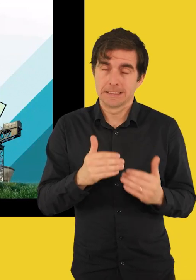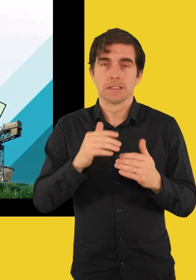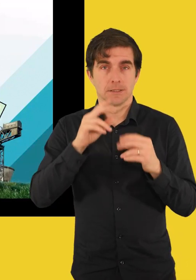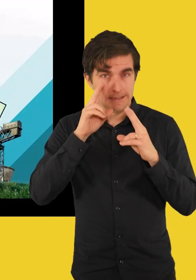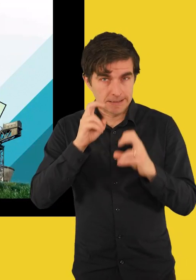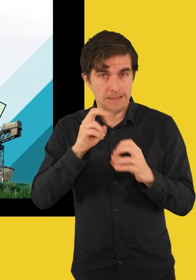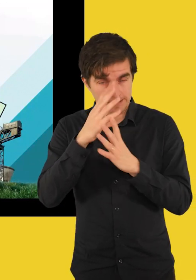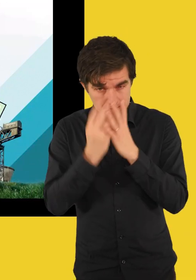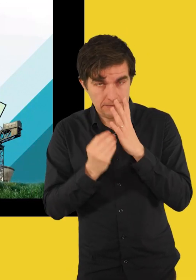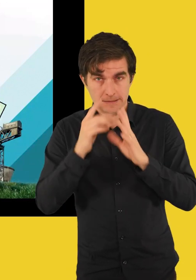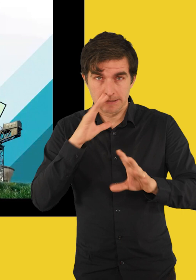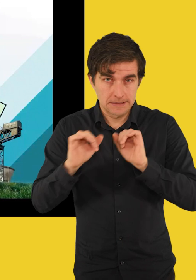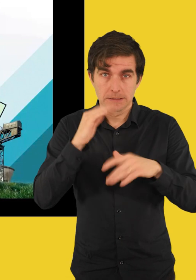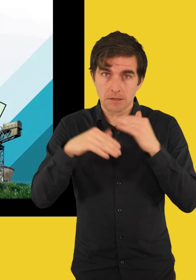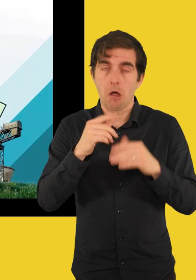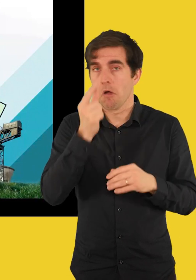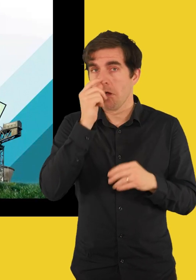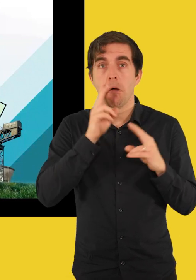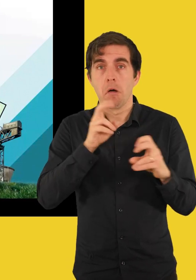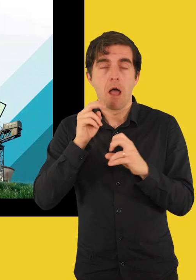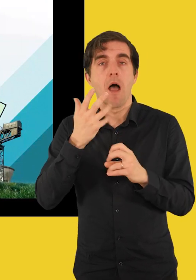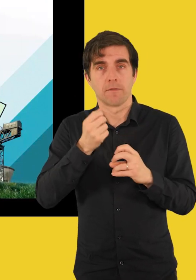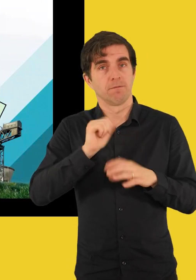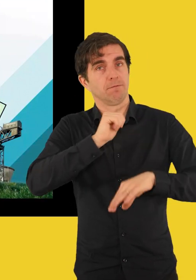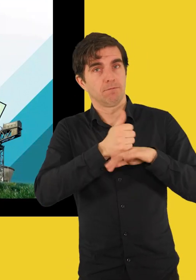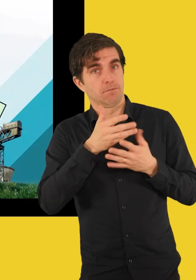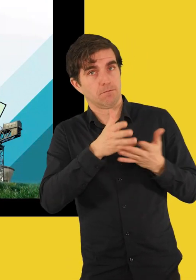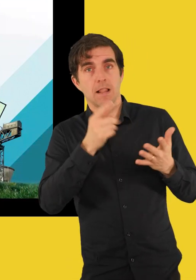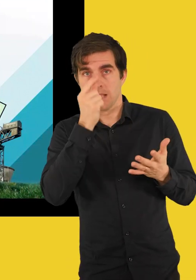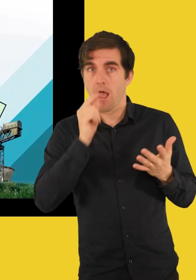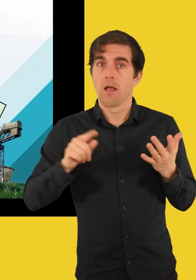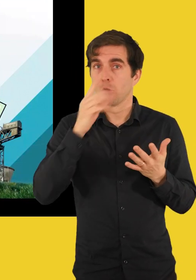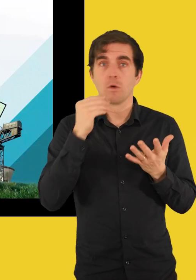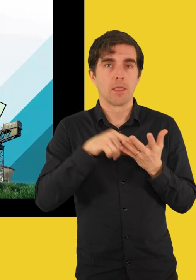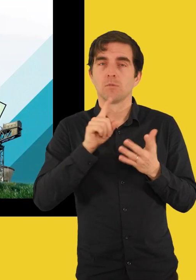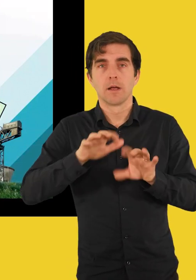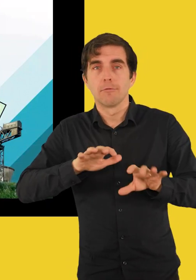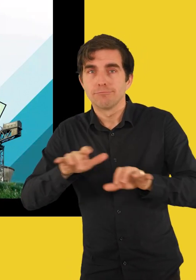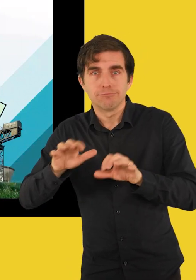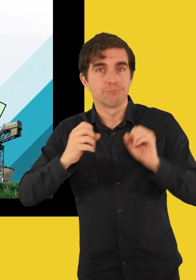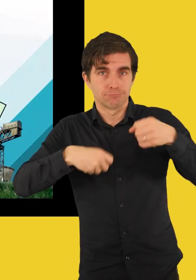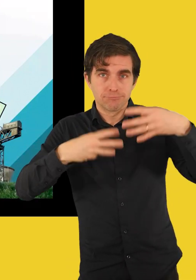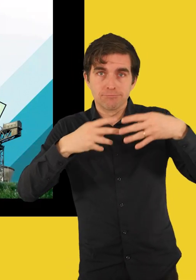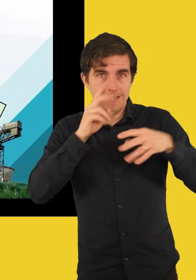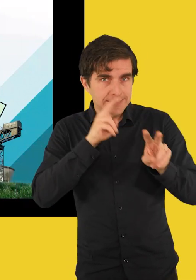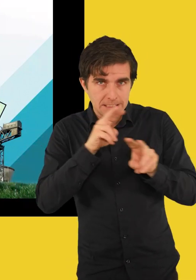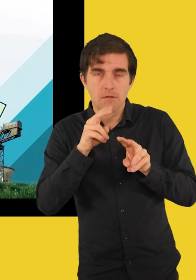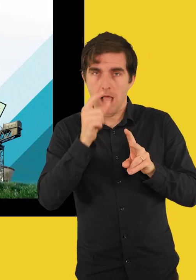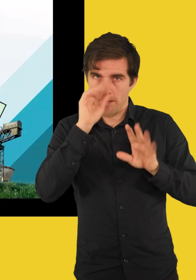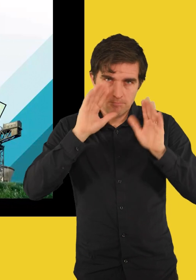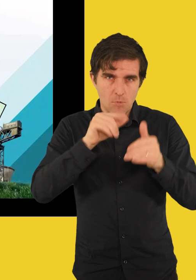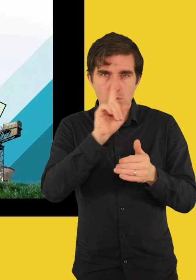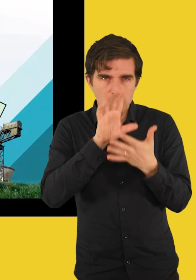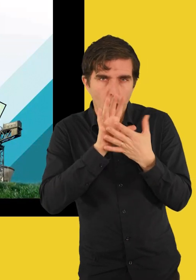it and it's searchable. So this is a prototype, but it can be searched using keywords, and it's possible to focus